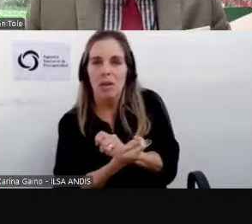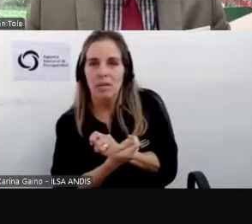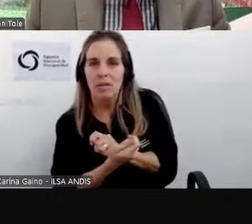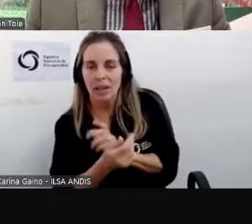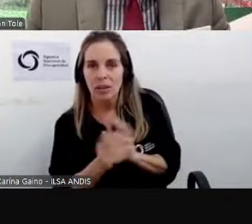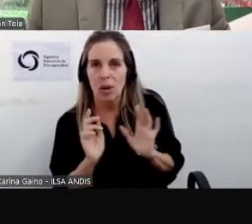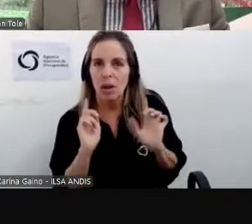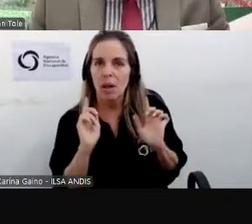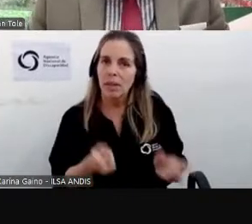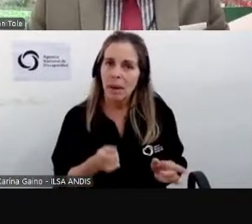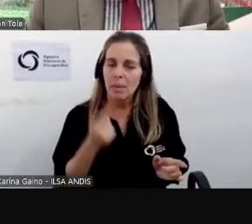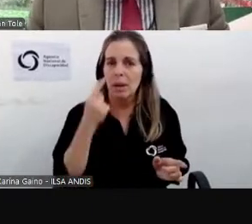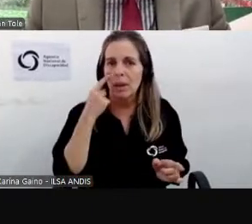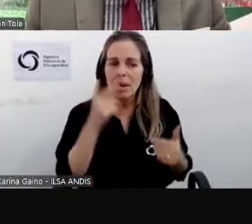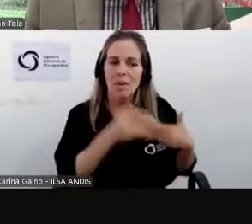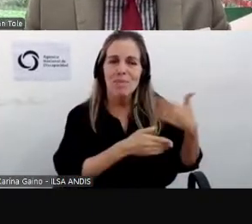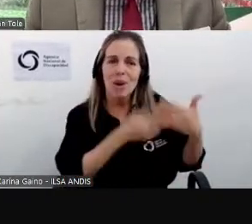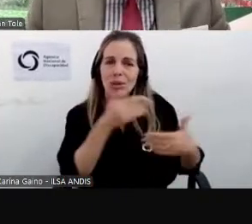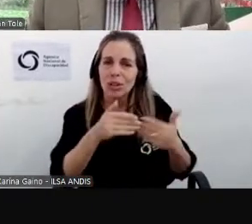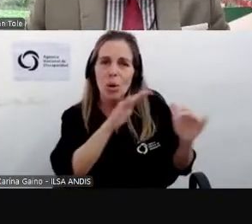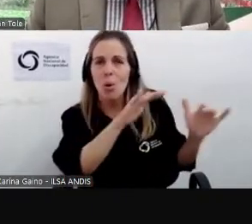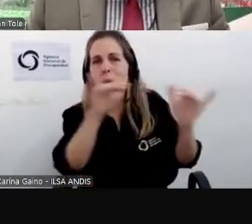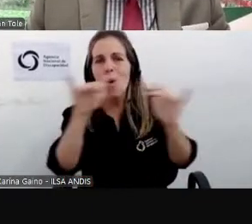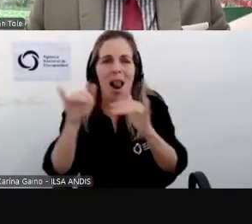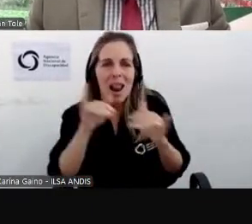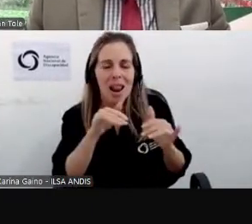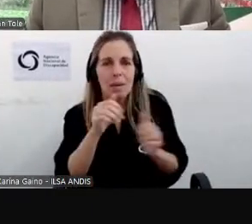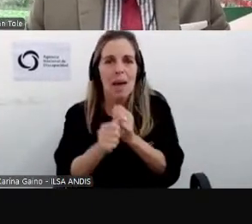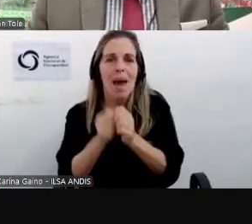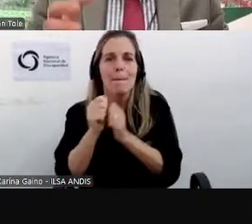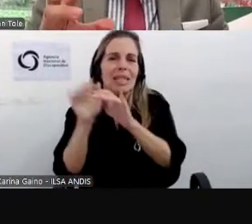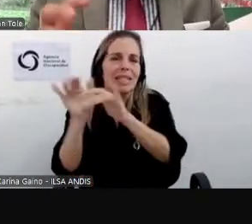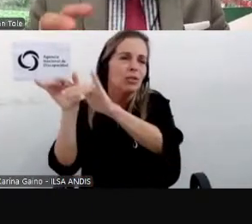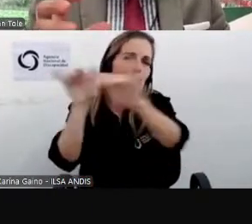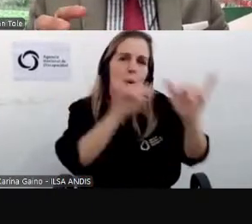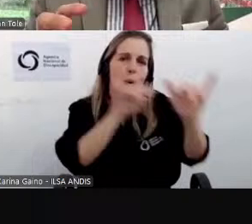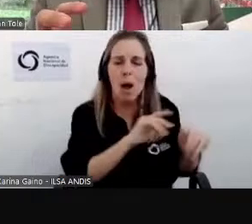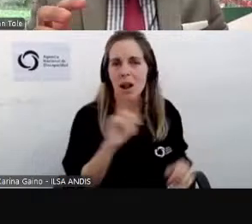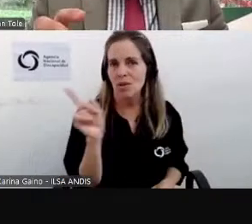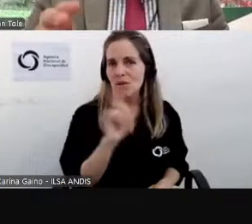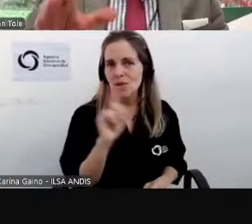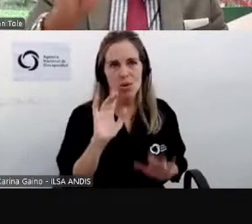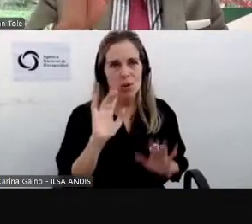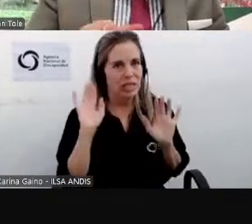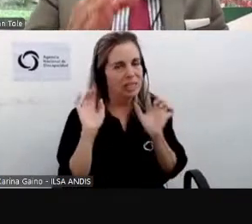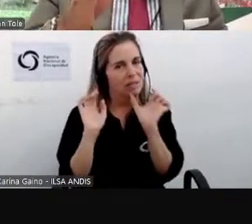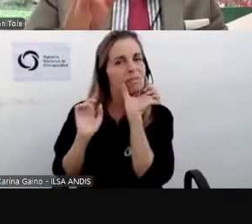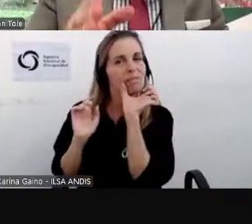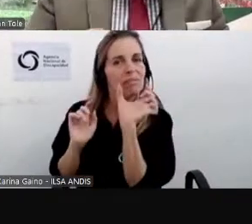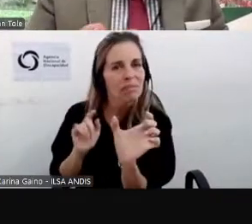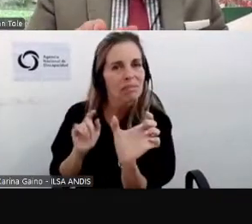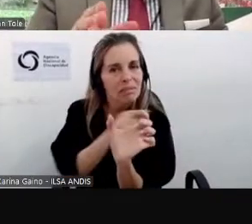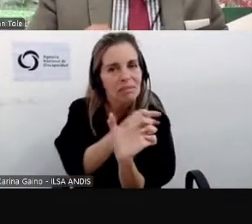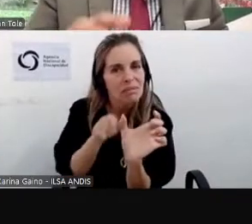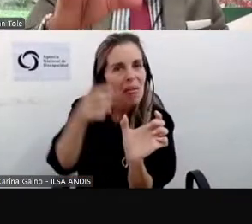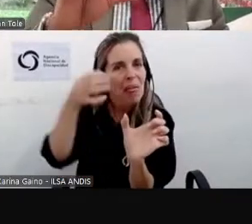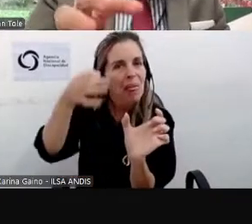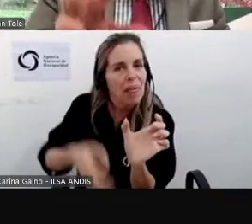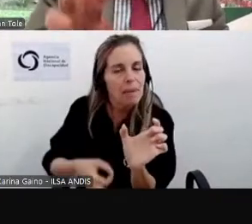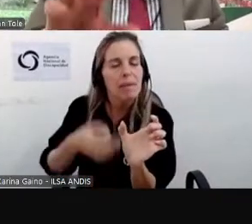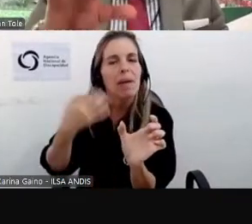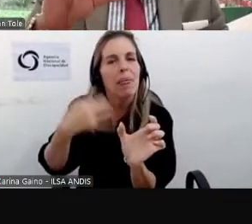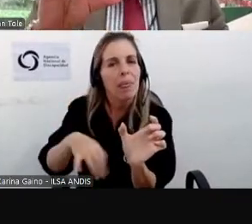the rights. Another key process is that this is not a widespread process. It does not apply to all the company.